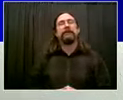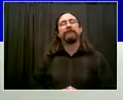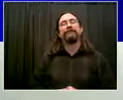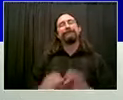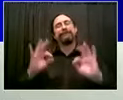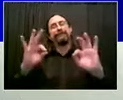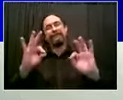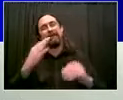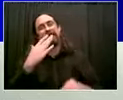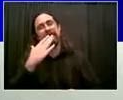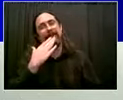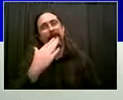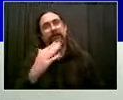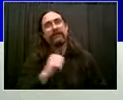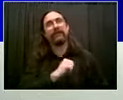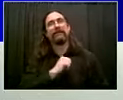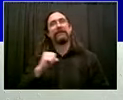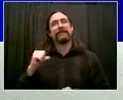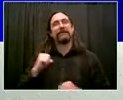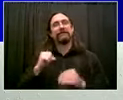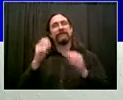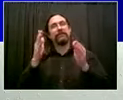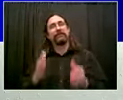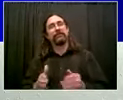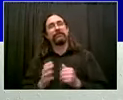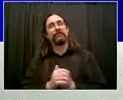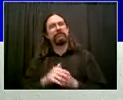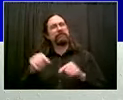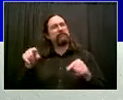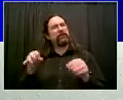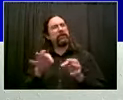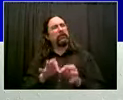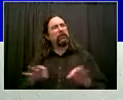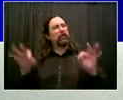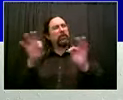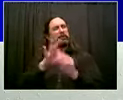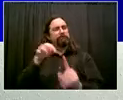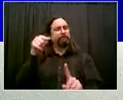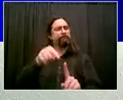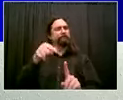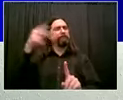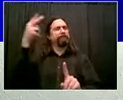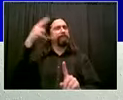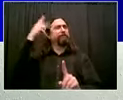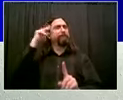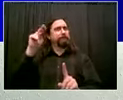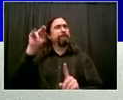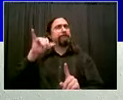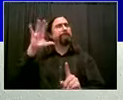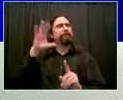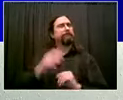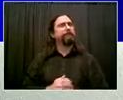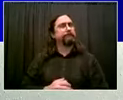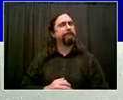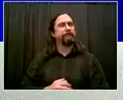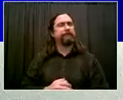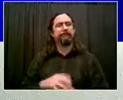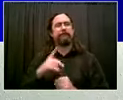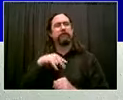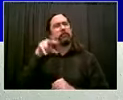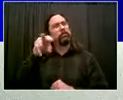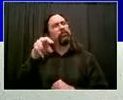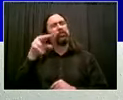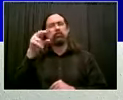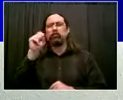This is the kind of change we need. It can only happen from Albany. Your leadership is making a big difference. I know you're really a